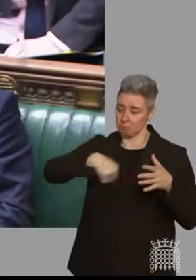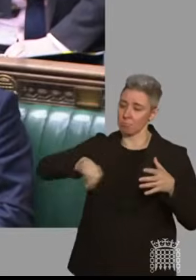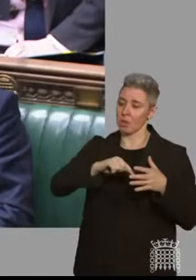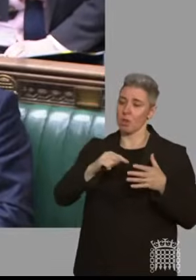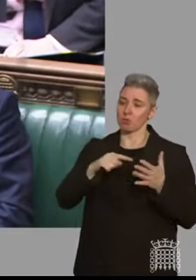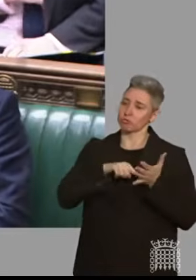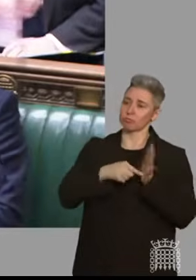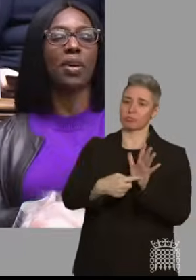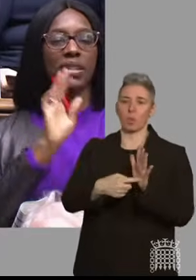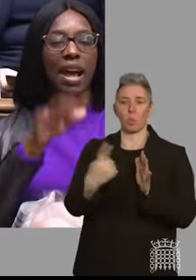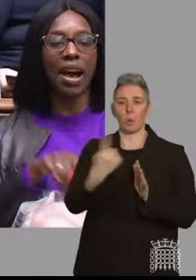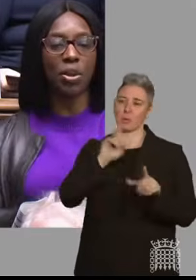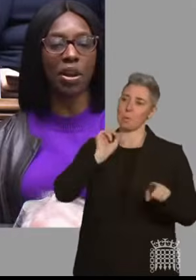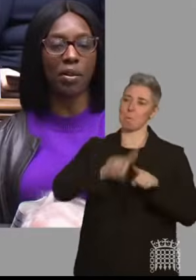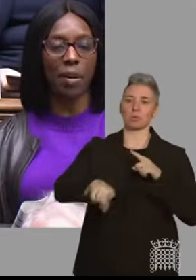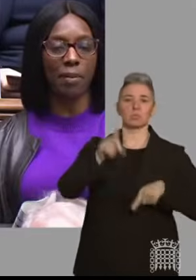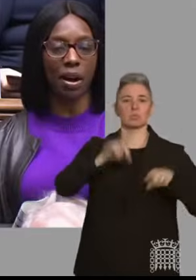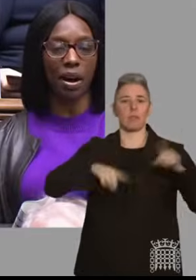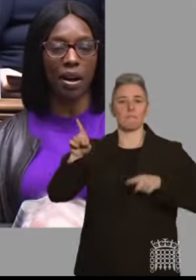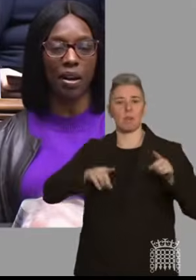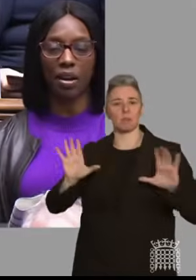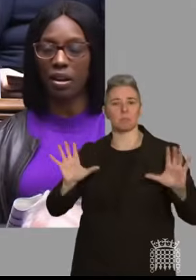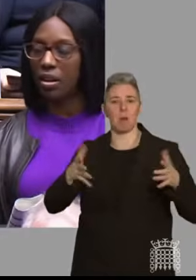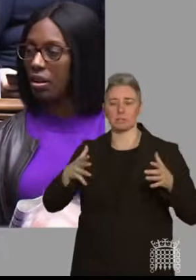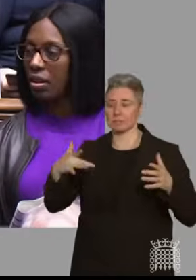British Asian Prime Minister.